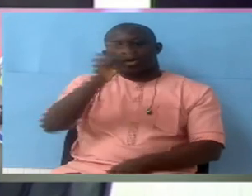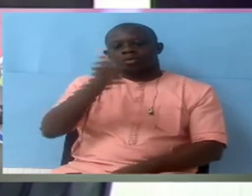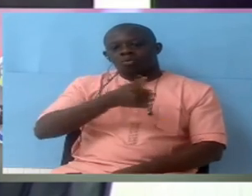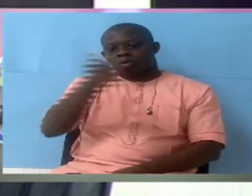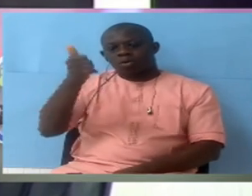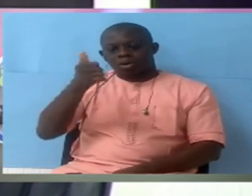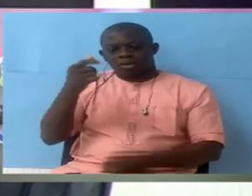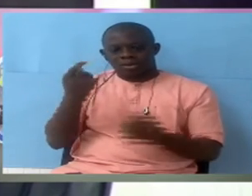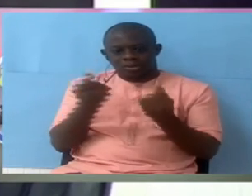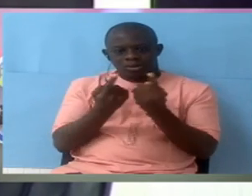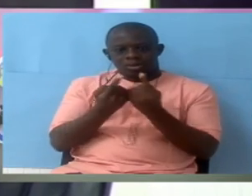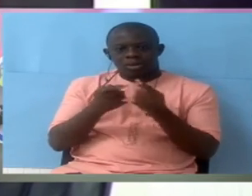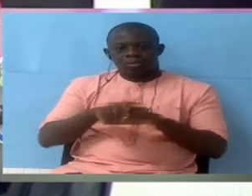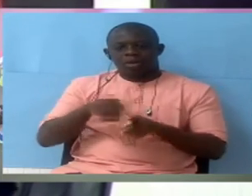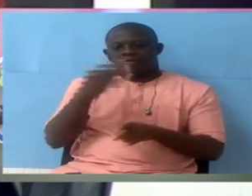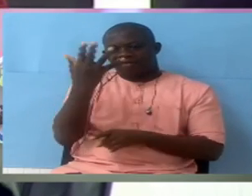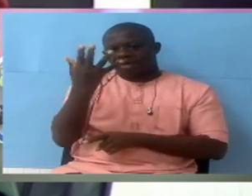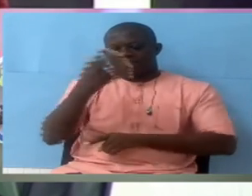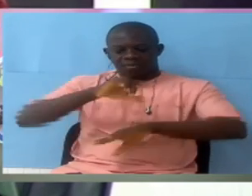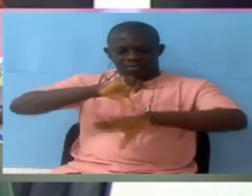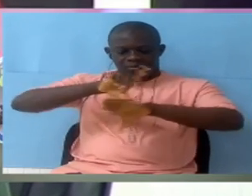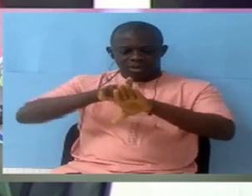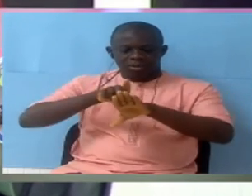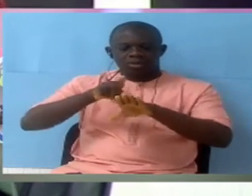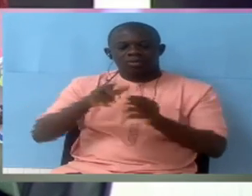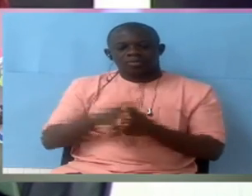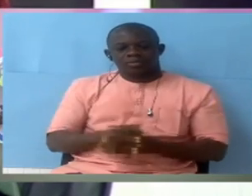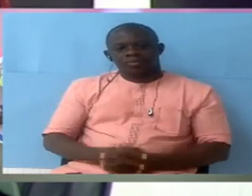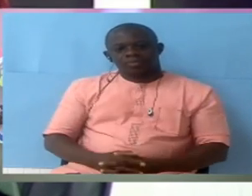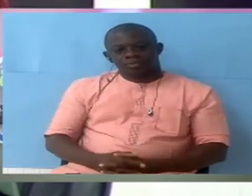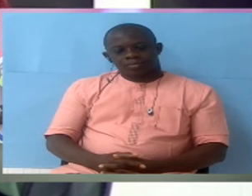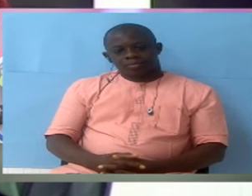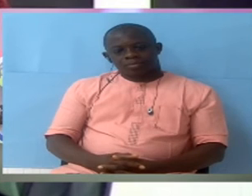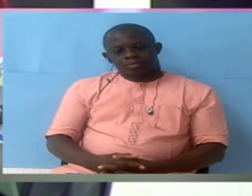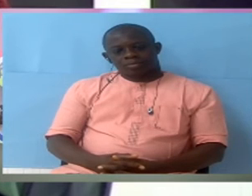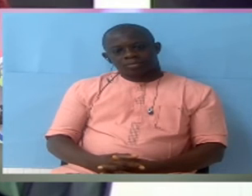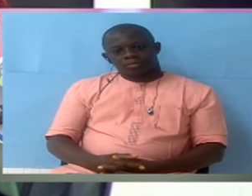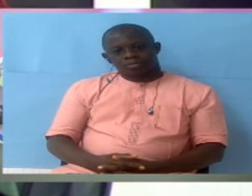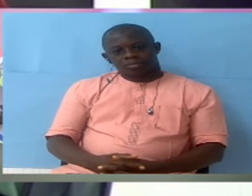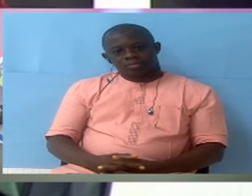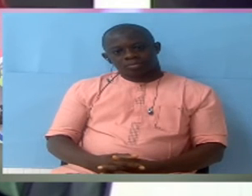one 5 minutes. Yeneen yi ay juroomi minute. Into by